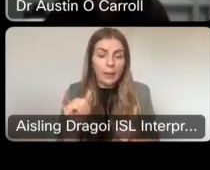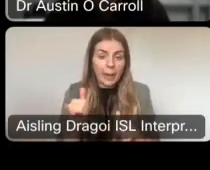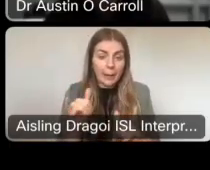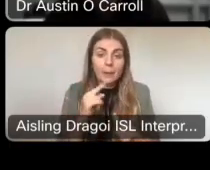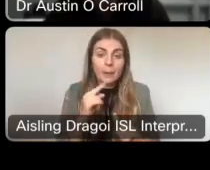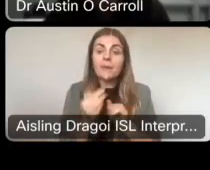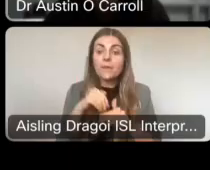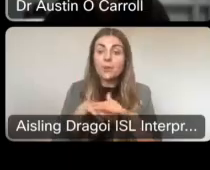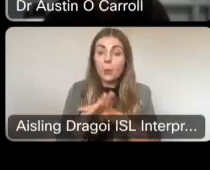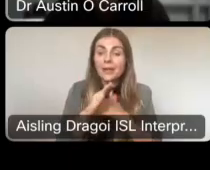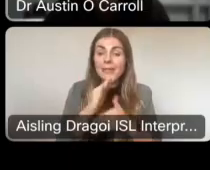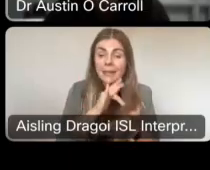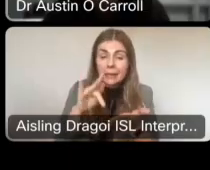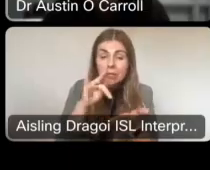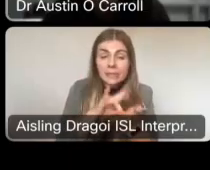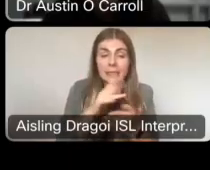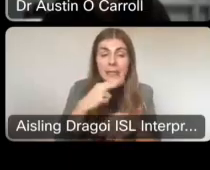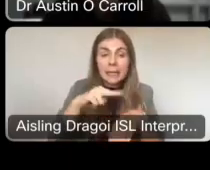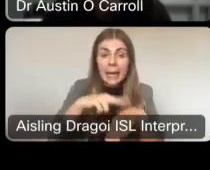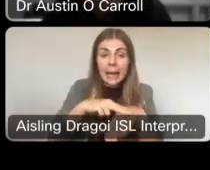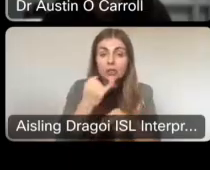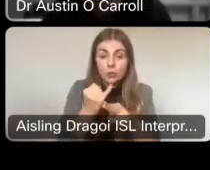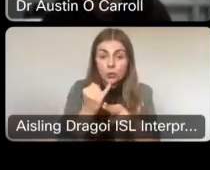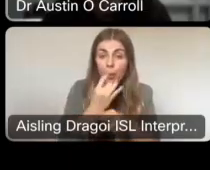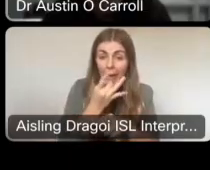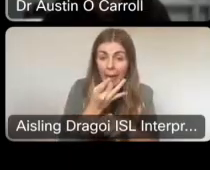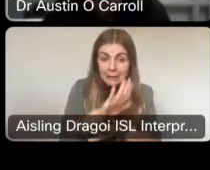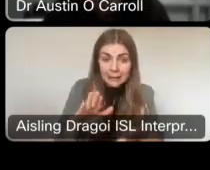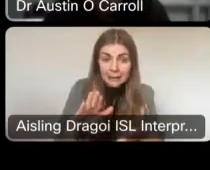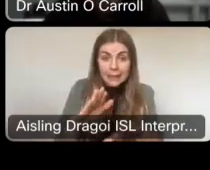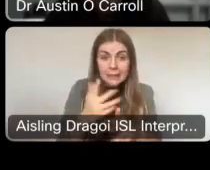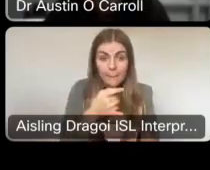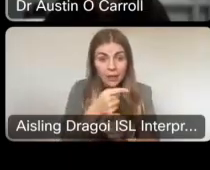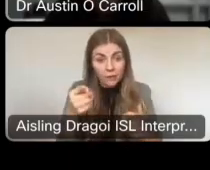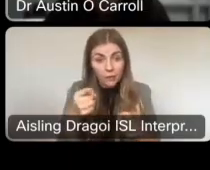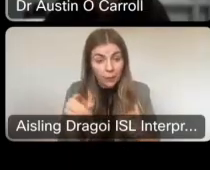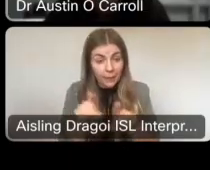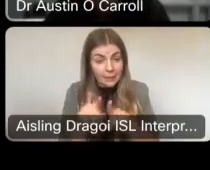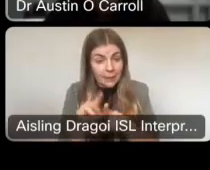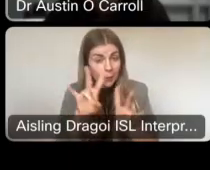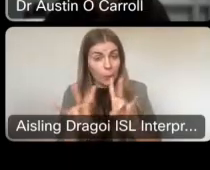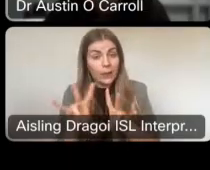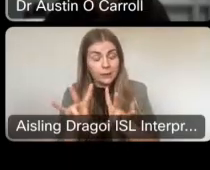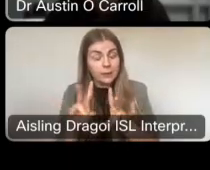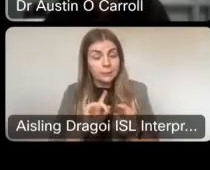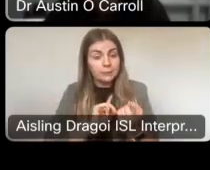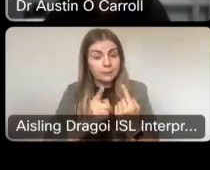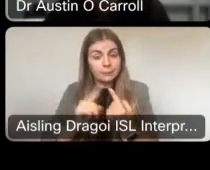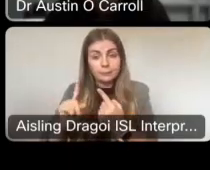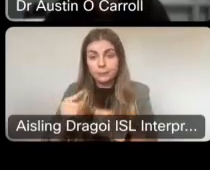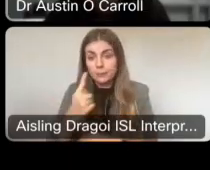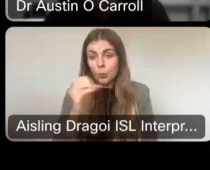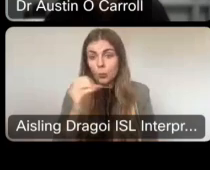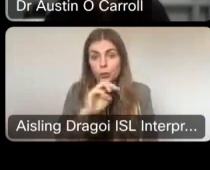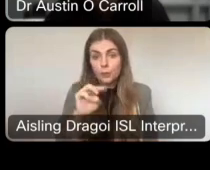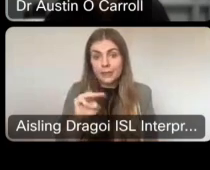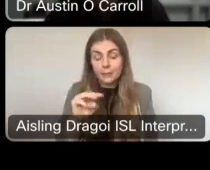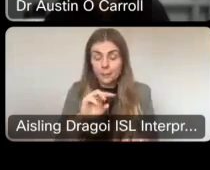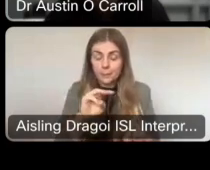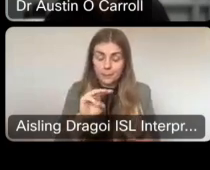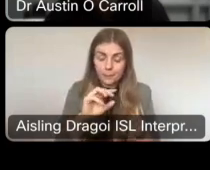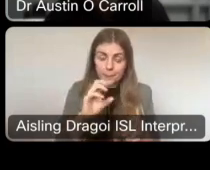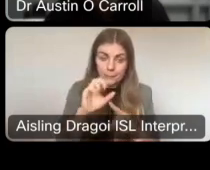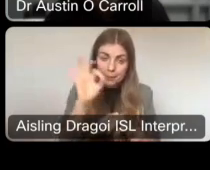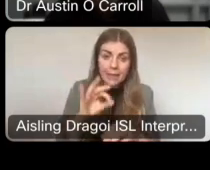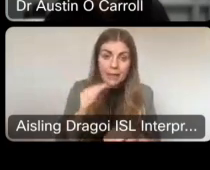city national school and you ask the kids in that school and many of those same questions, you'll find almost 100% will know people who use drugs and 100%